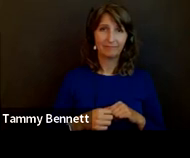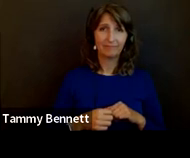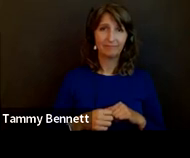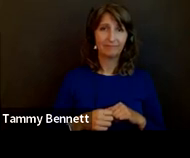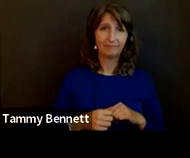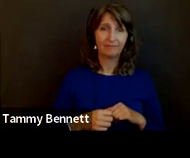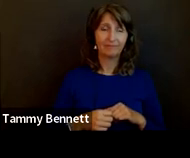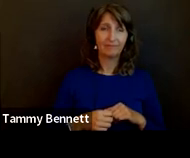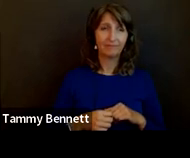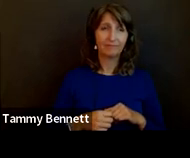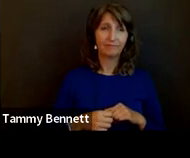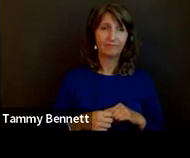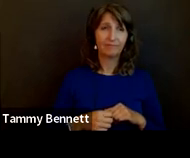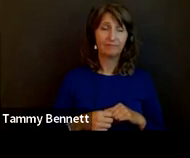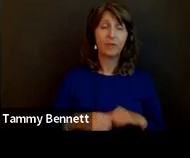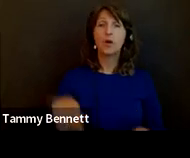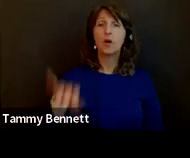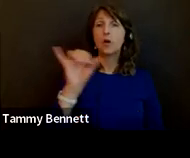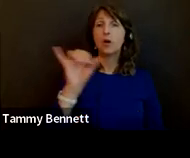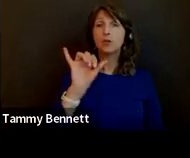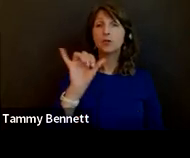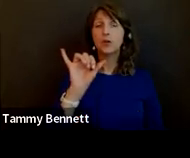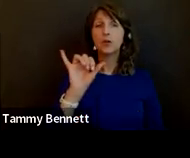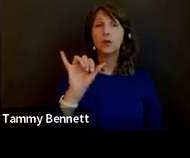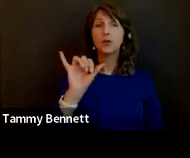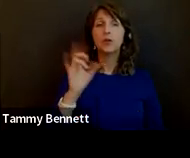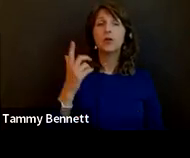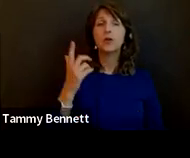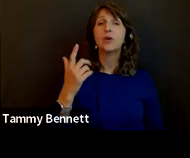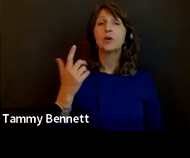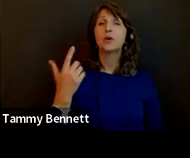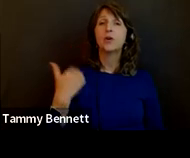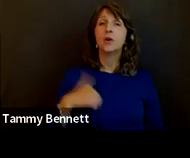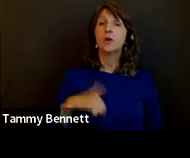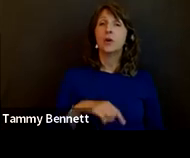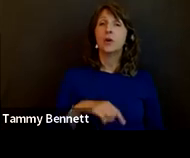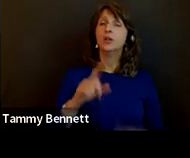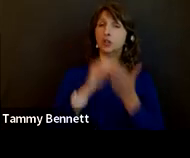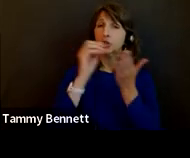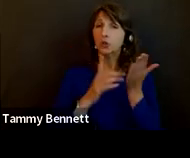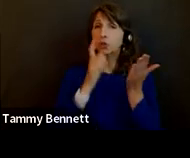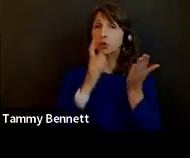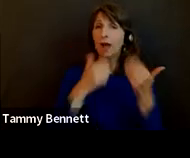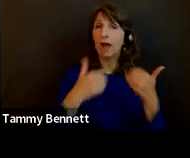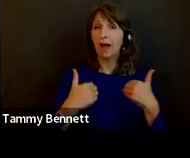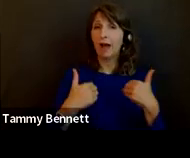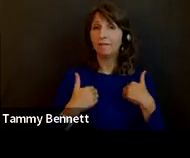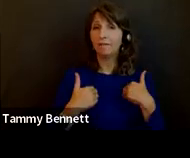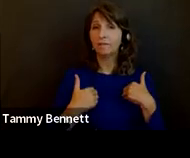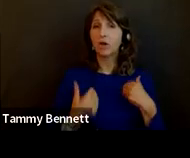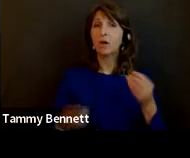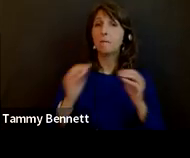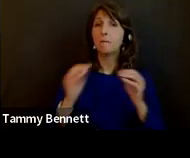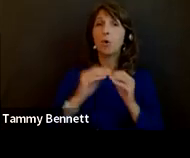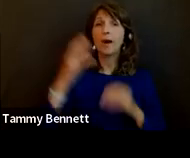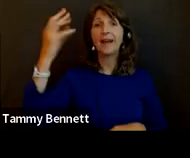Students with, and also too, we have an underestimation of what's actually needed. So students that have higher external needs, such as in the community